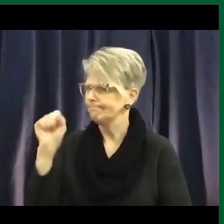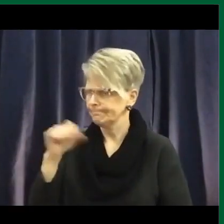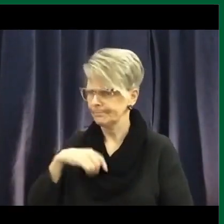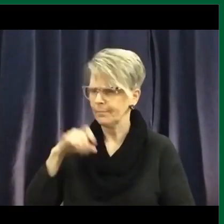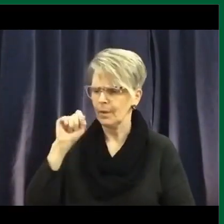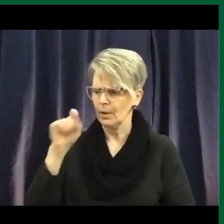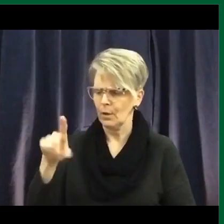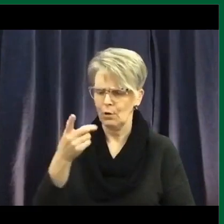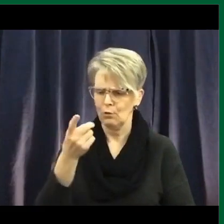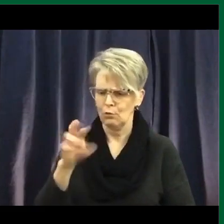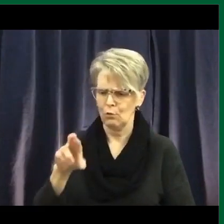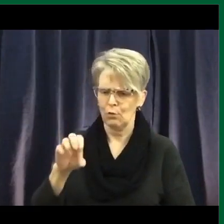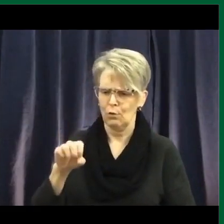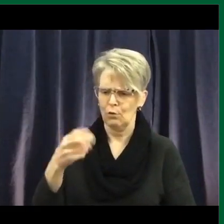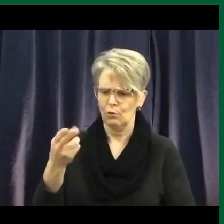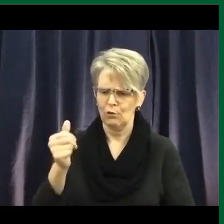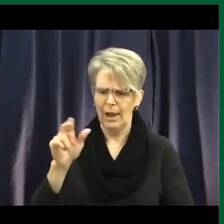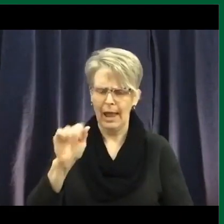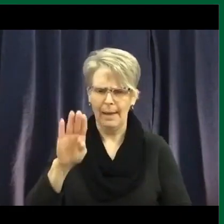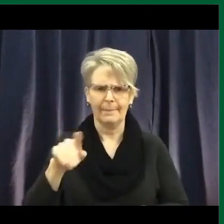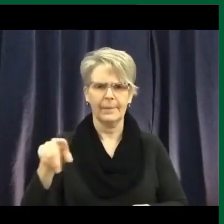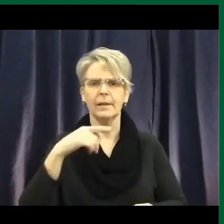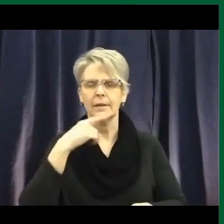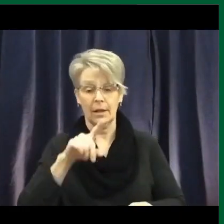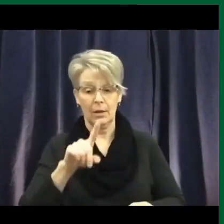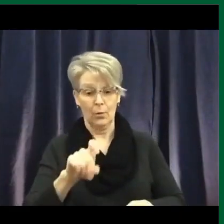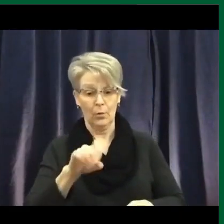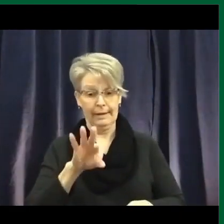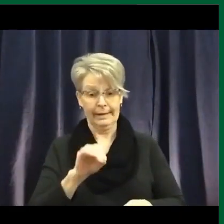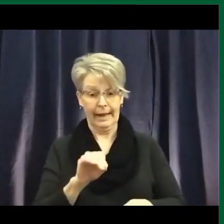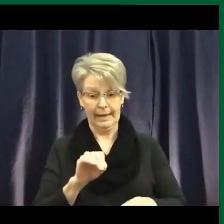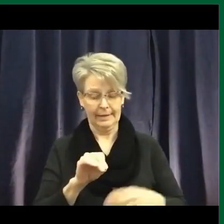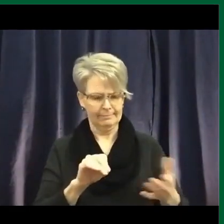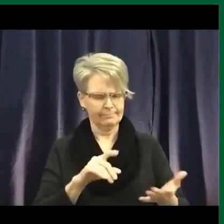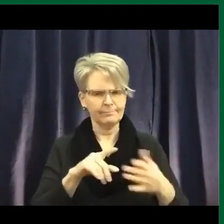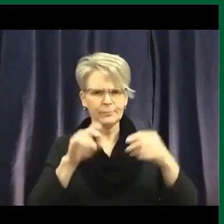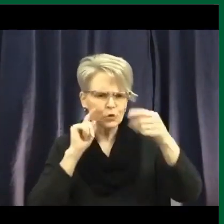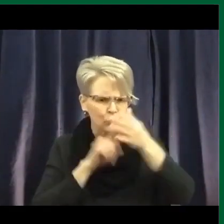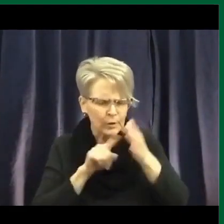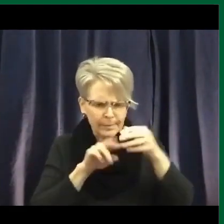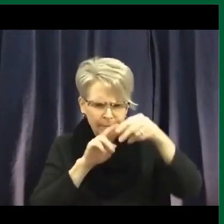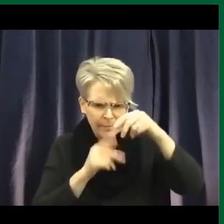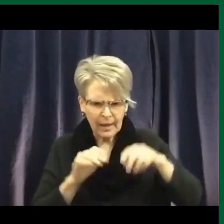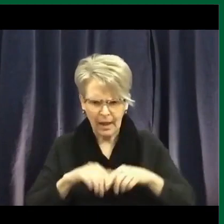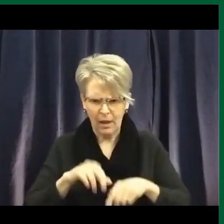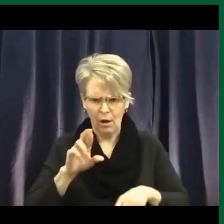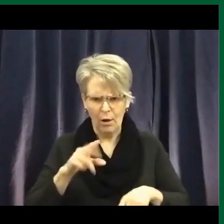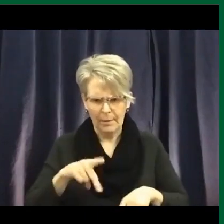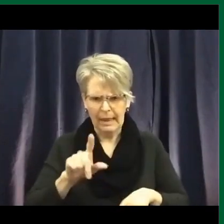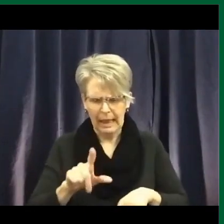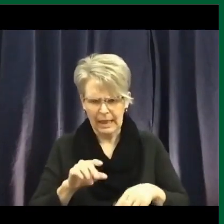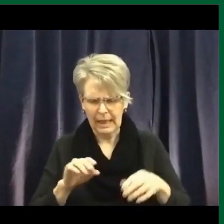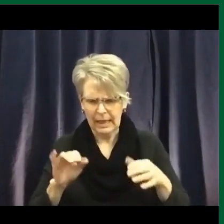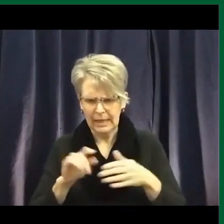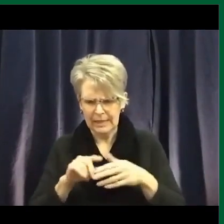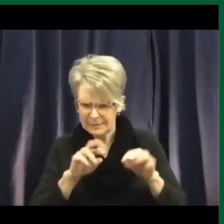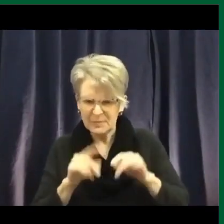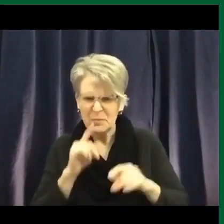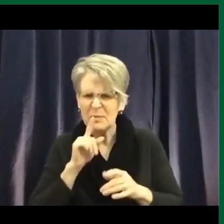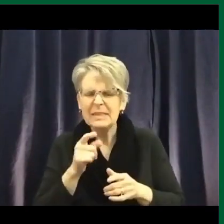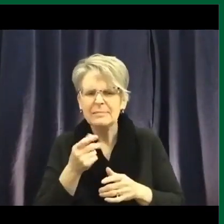these 190 samples that were sequenced at our RPL, that's a fairly